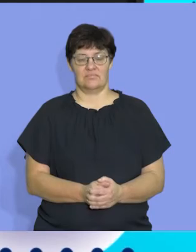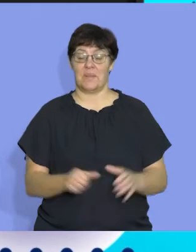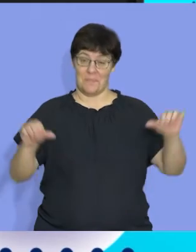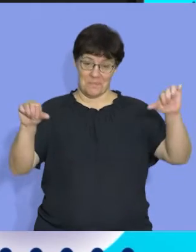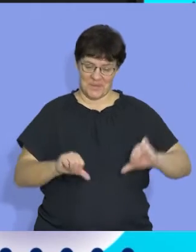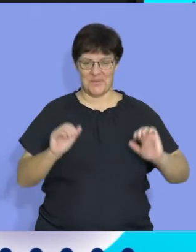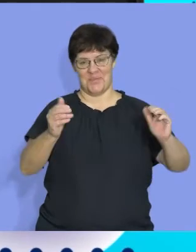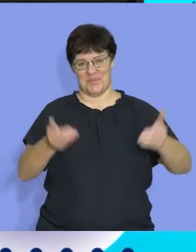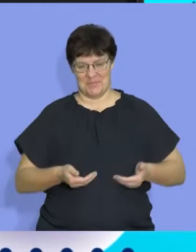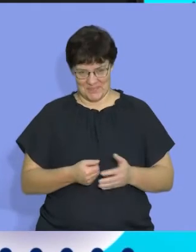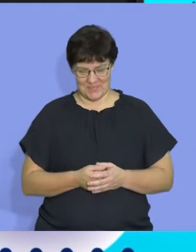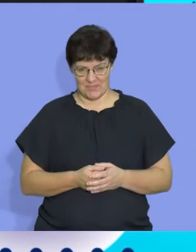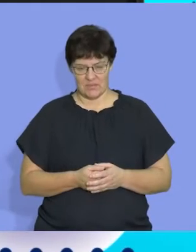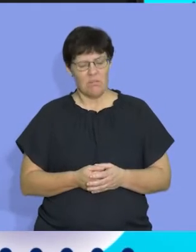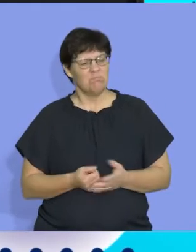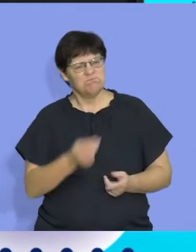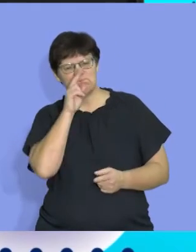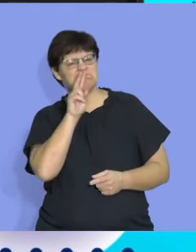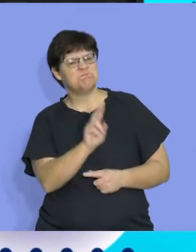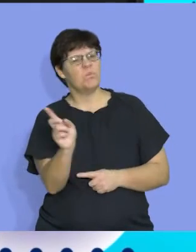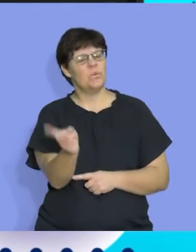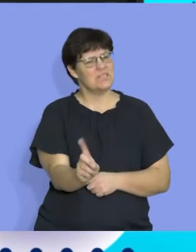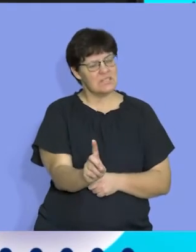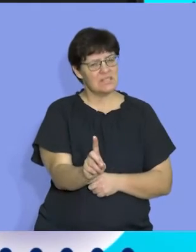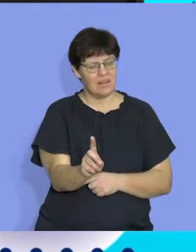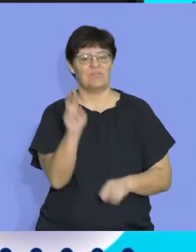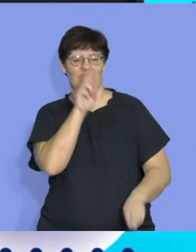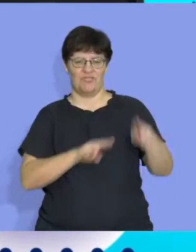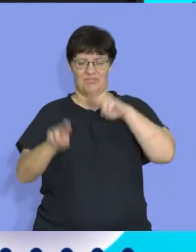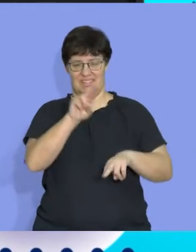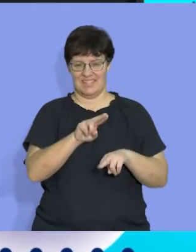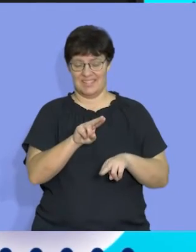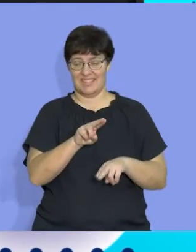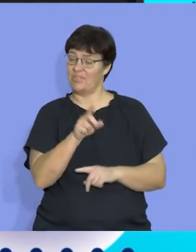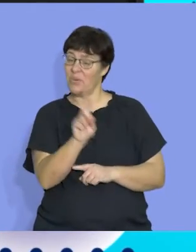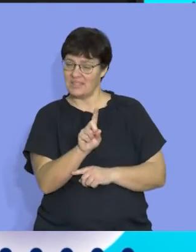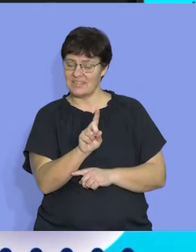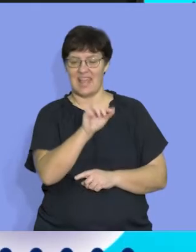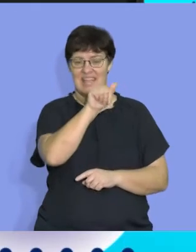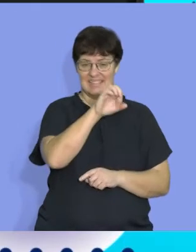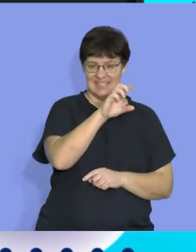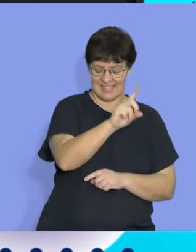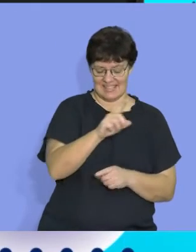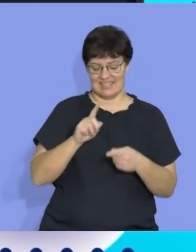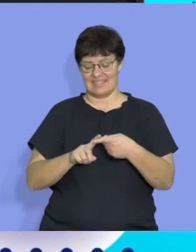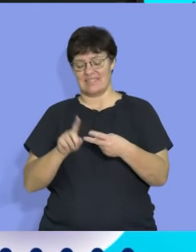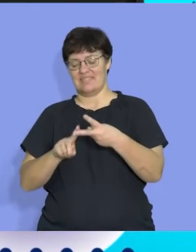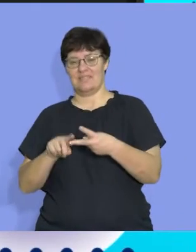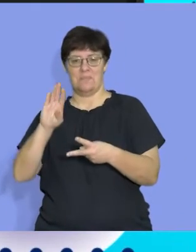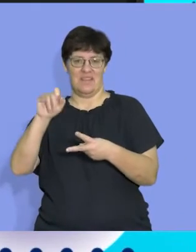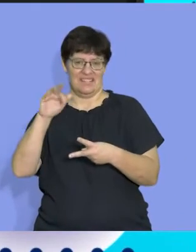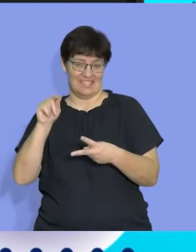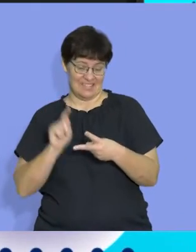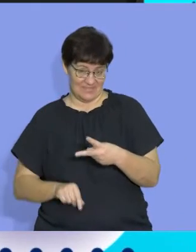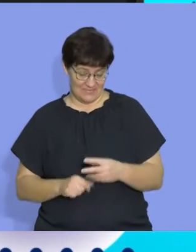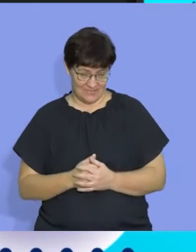Welcome back to our session. We're still looking at, our revision based on acids and bases. Right, now we'll take a turn to look